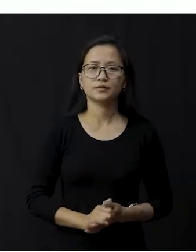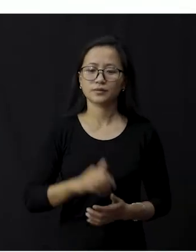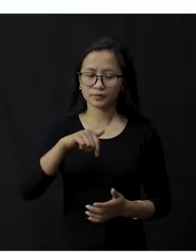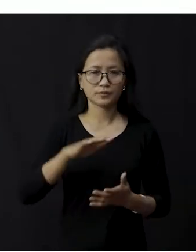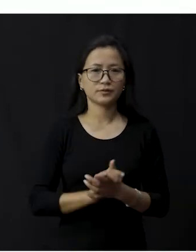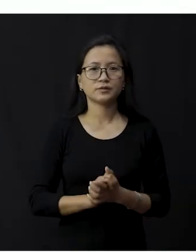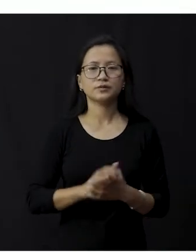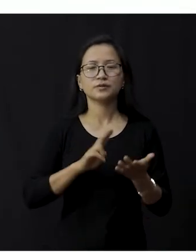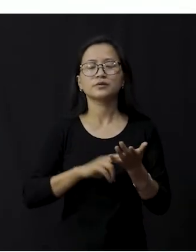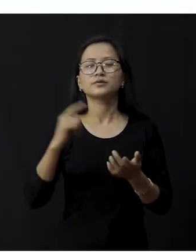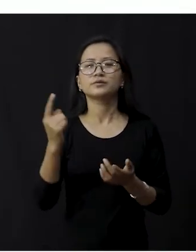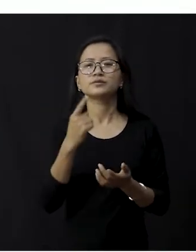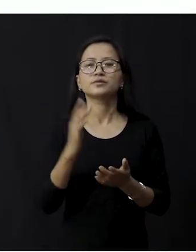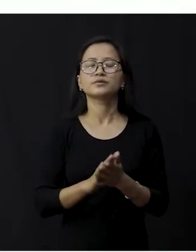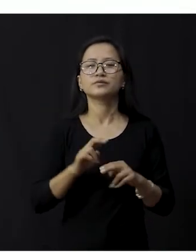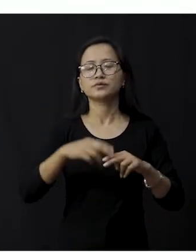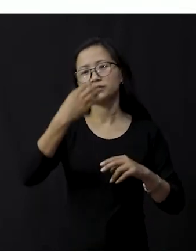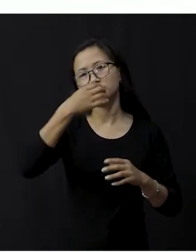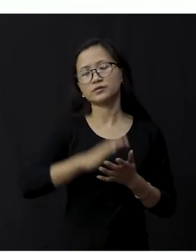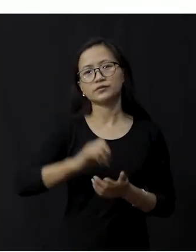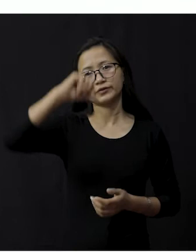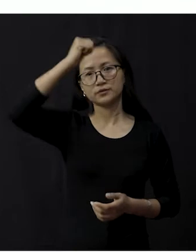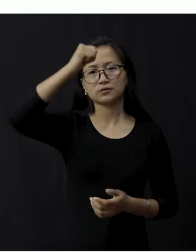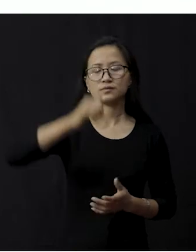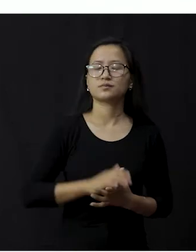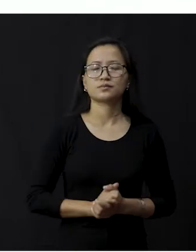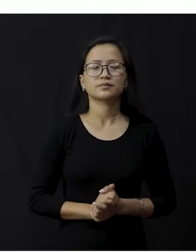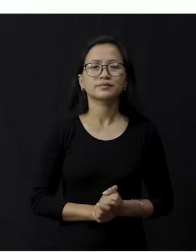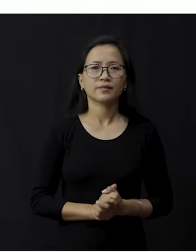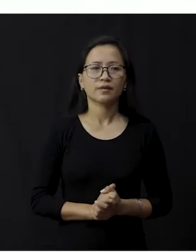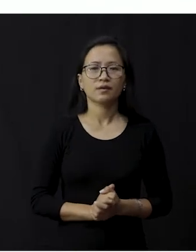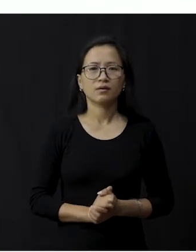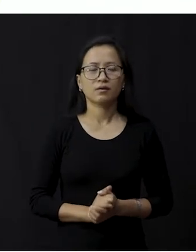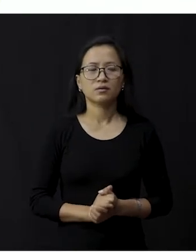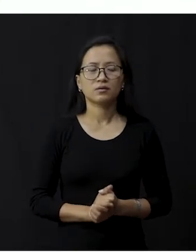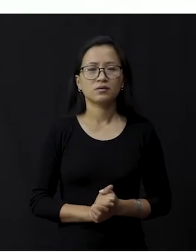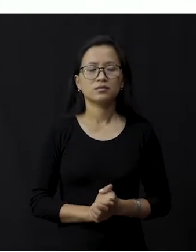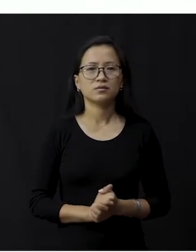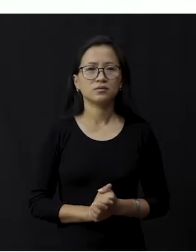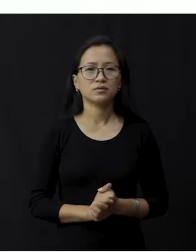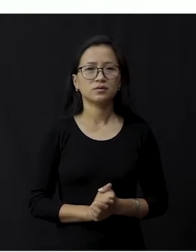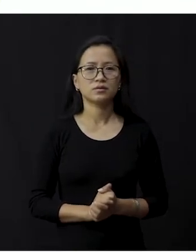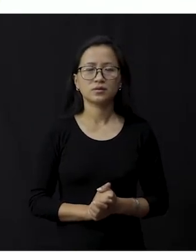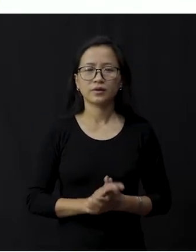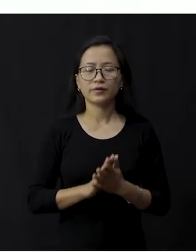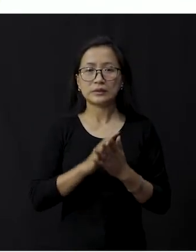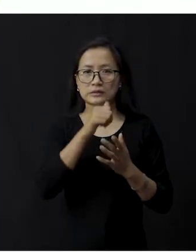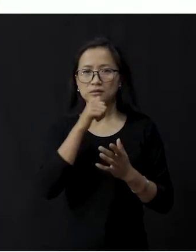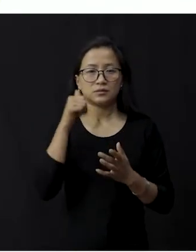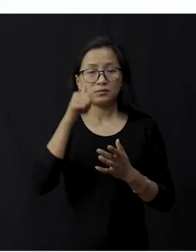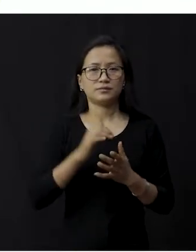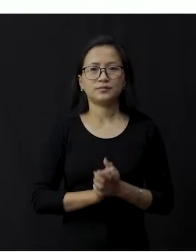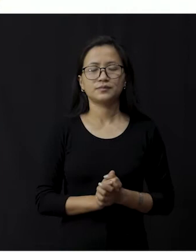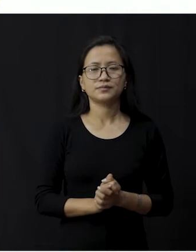the national fruit of India. All right, okay. So very juicy,